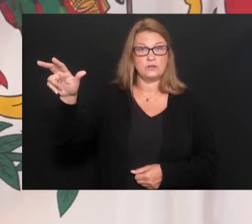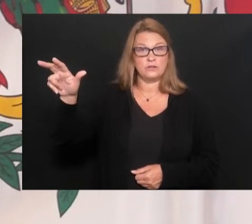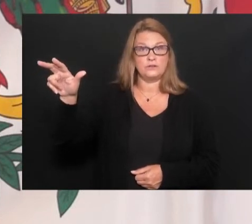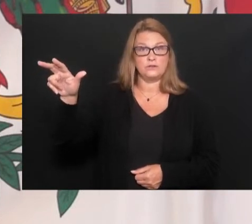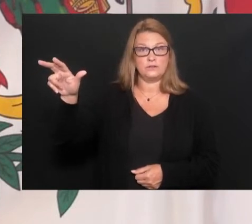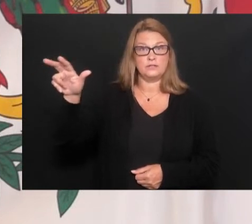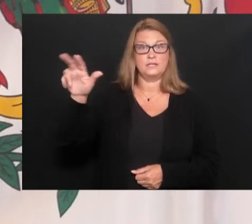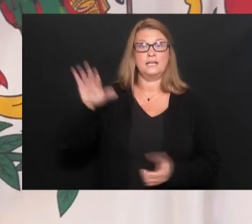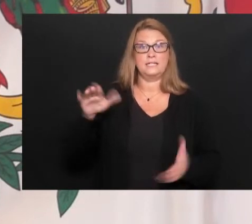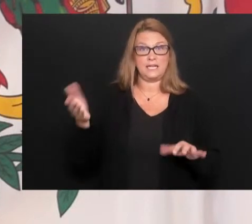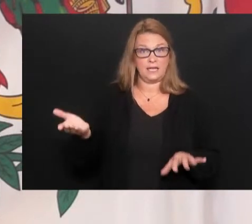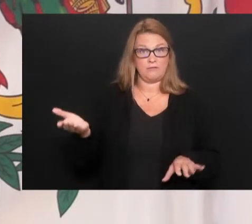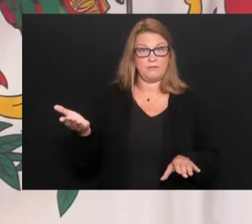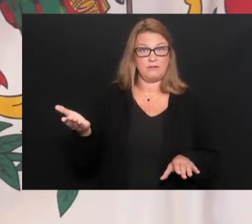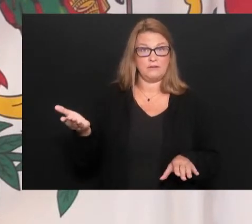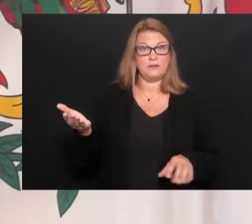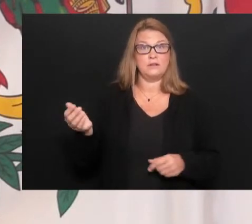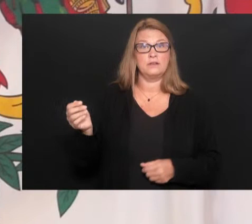3,733rd death.